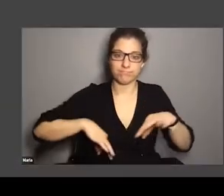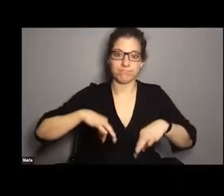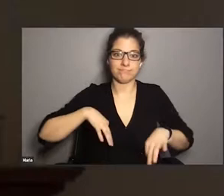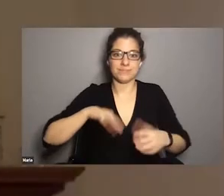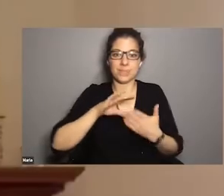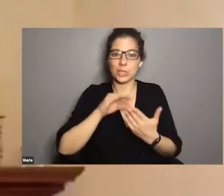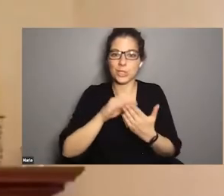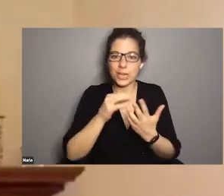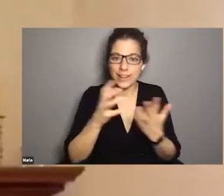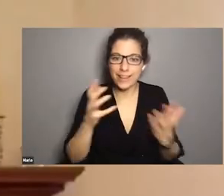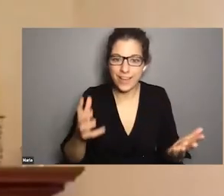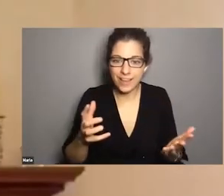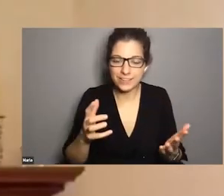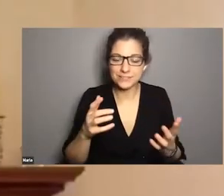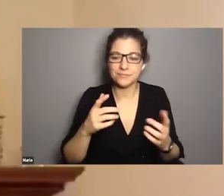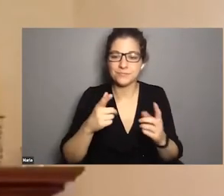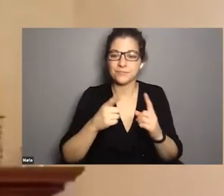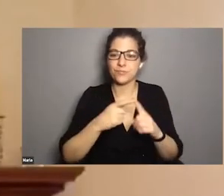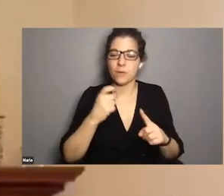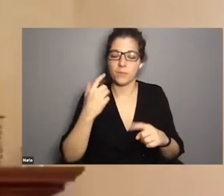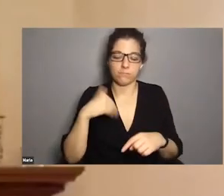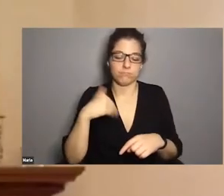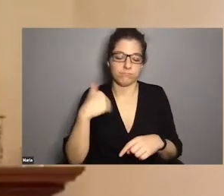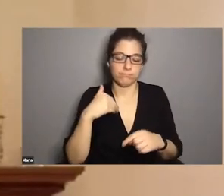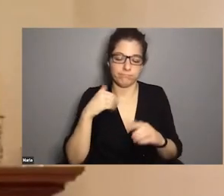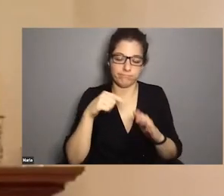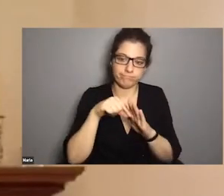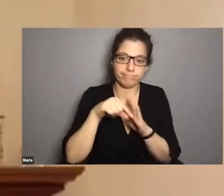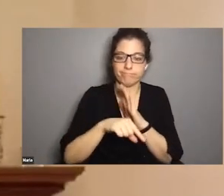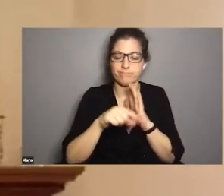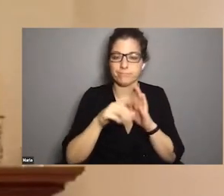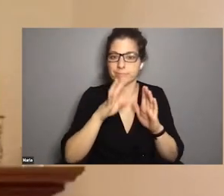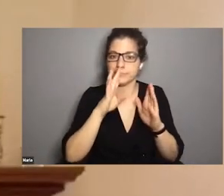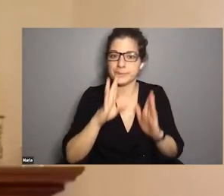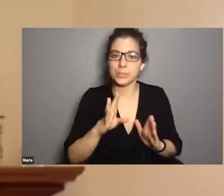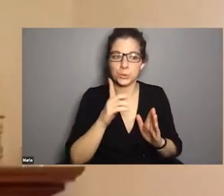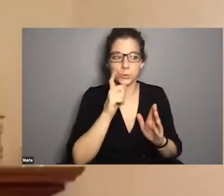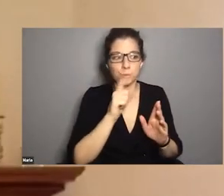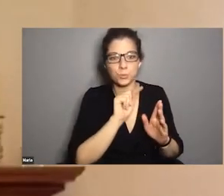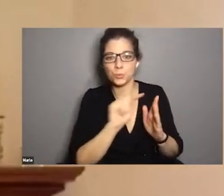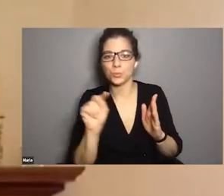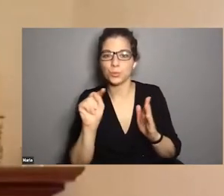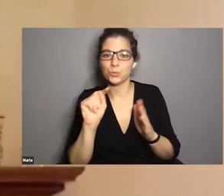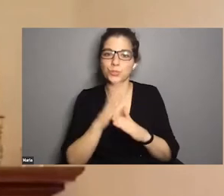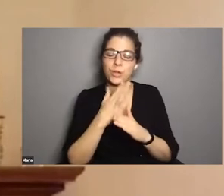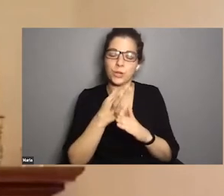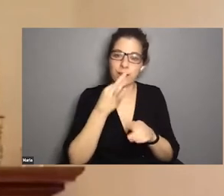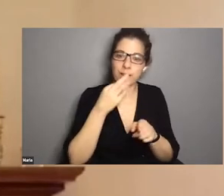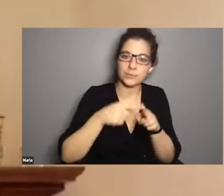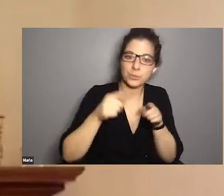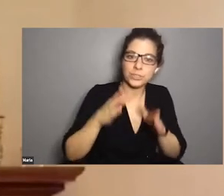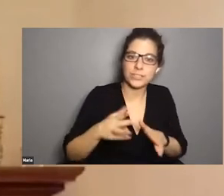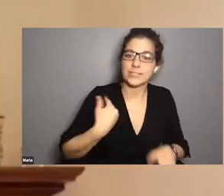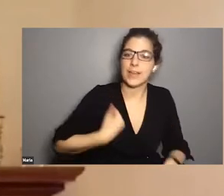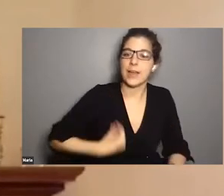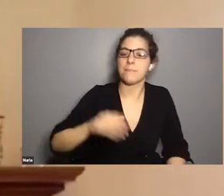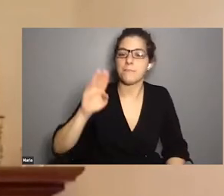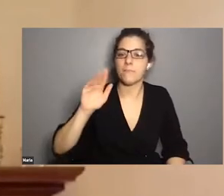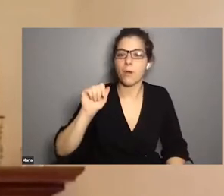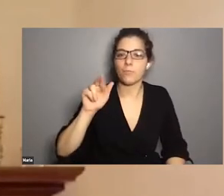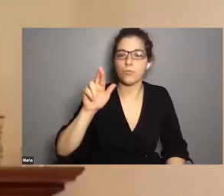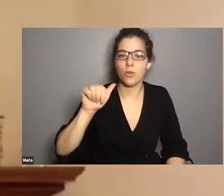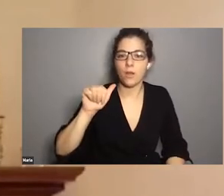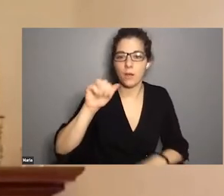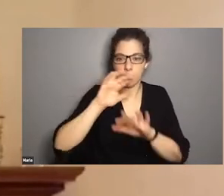insights from the robust lineup of speakers that have shared their expertise with us. I'm Barbara Van Allen, President and